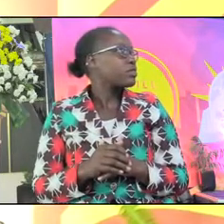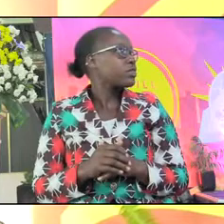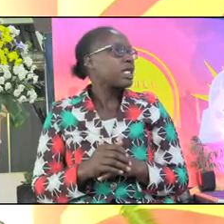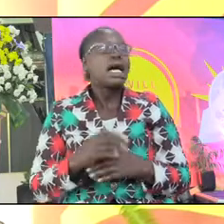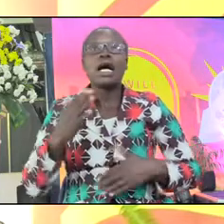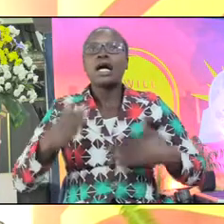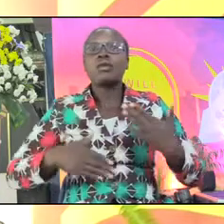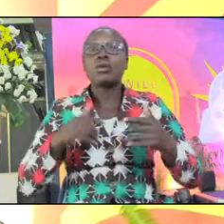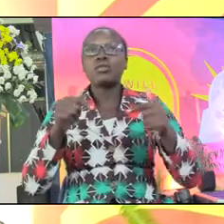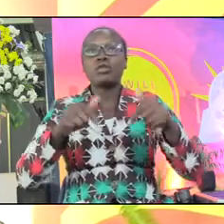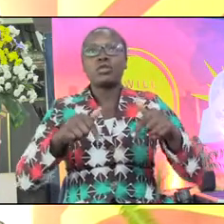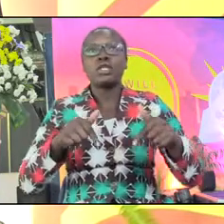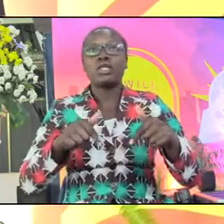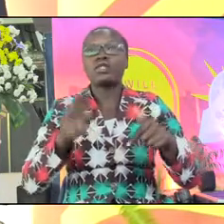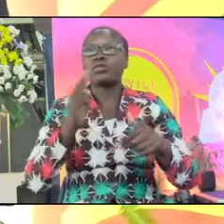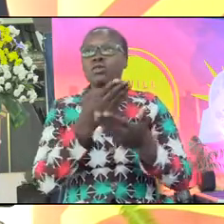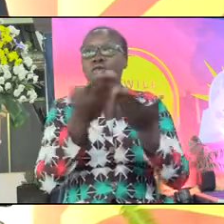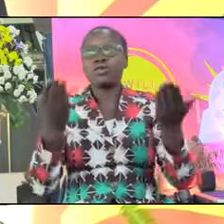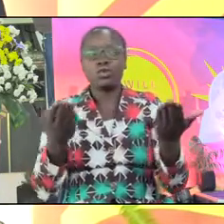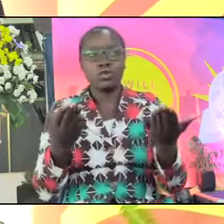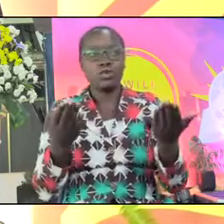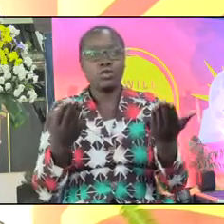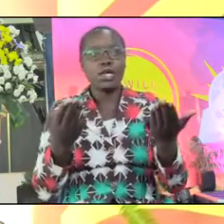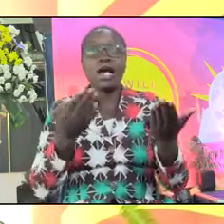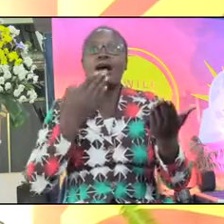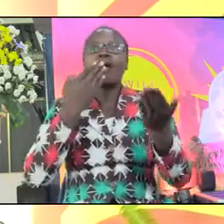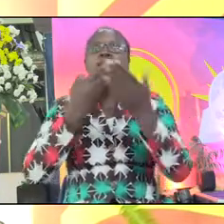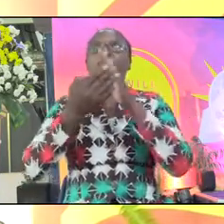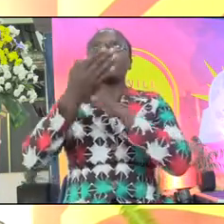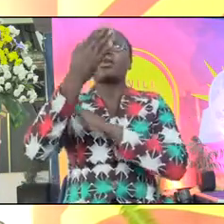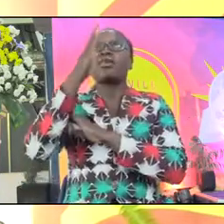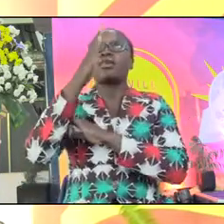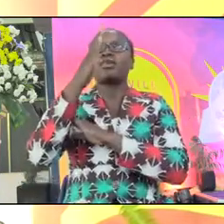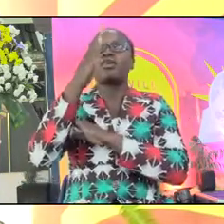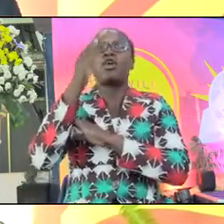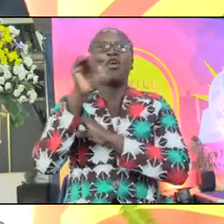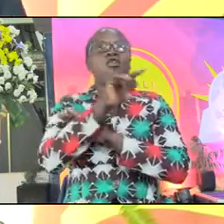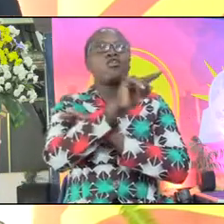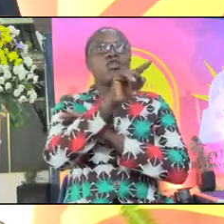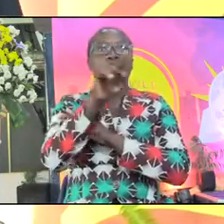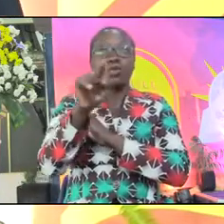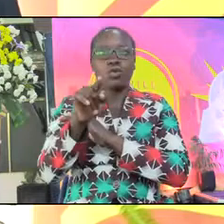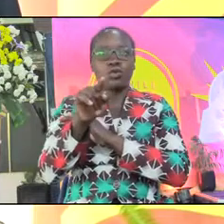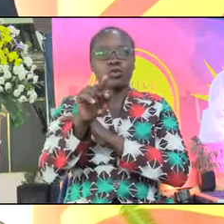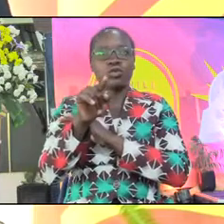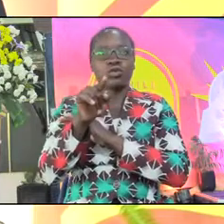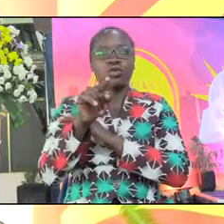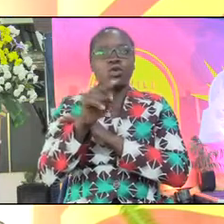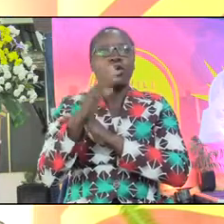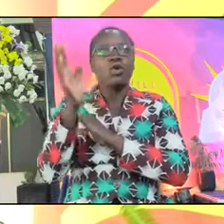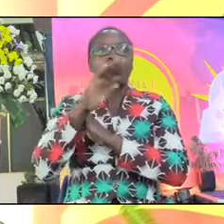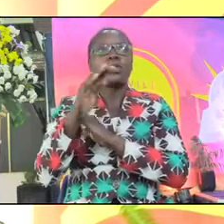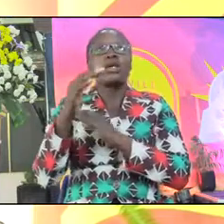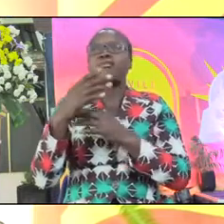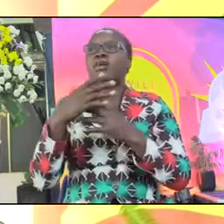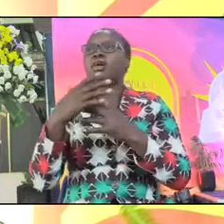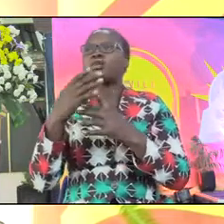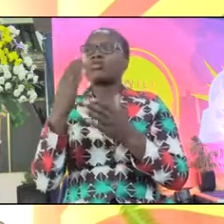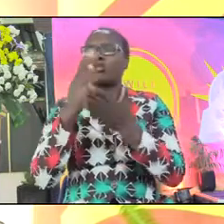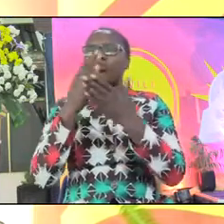I'm delighted today to be with you. I am thankful to God for those who didn't have to go to